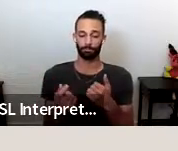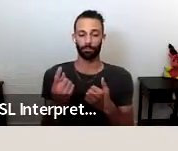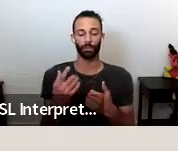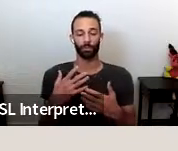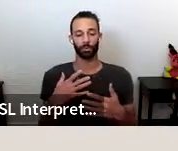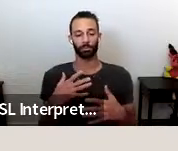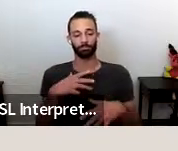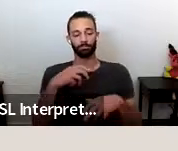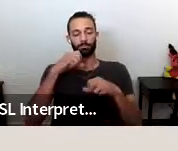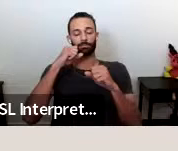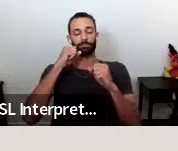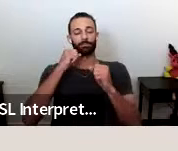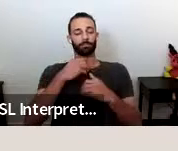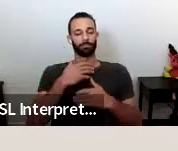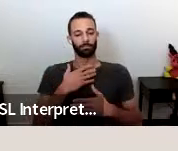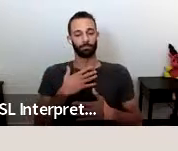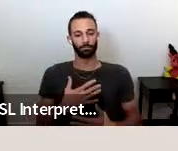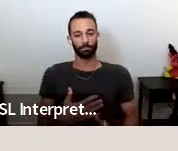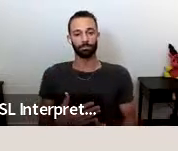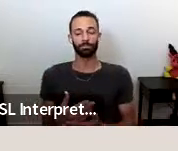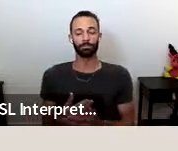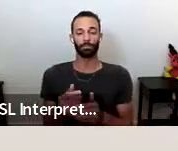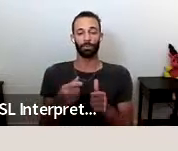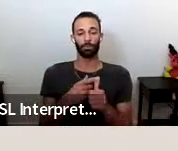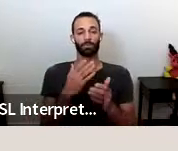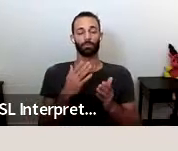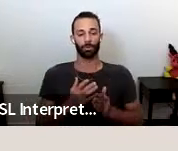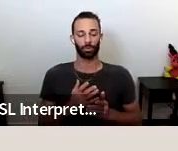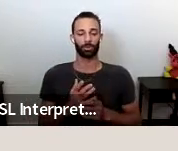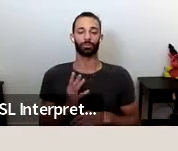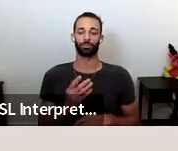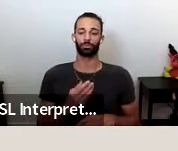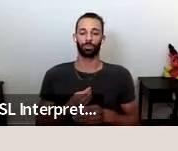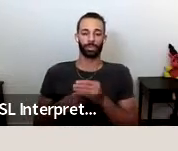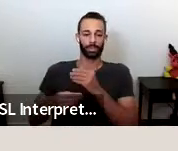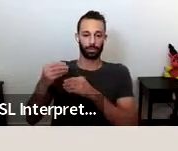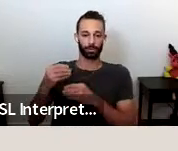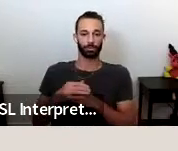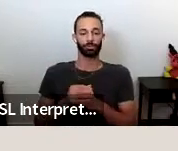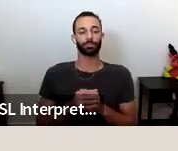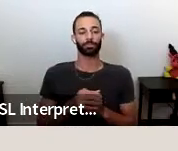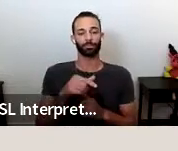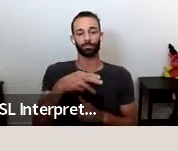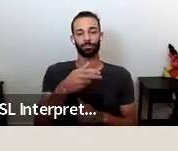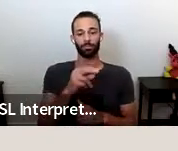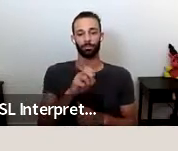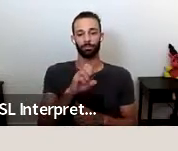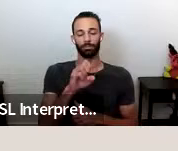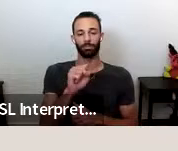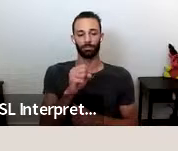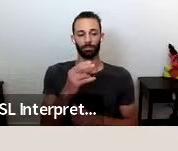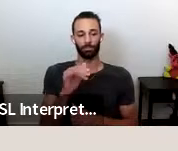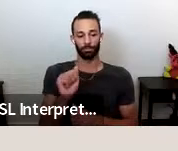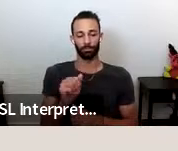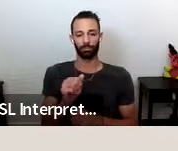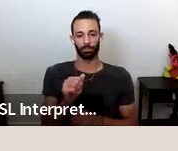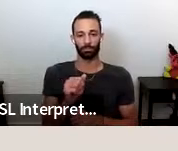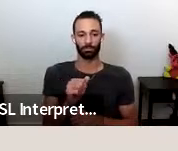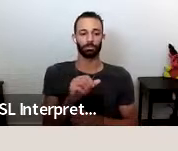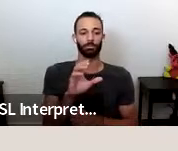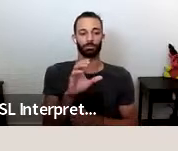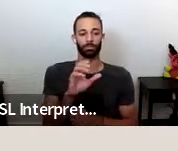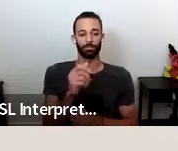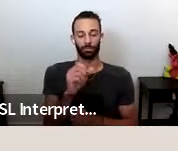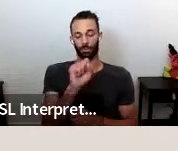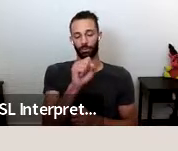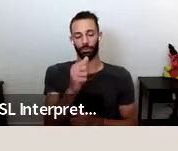And the first person we're going to acknowledge as a transcessor is Quenisha Chantel, also known as Coco, who became